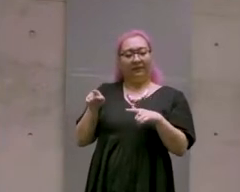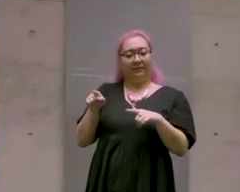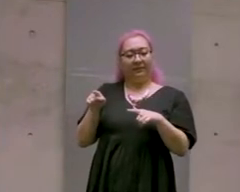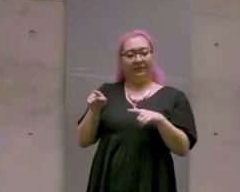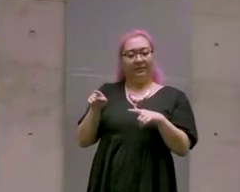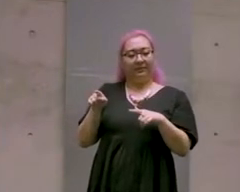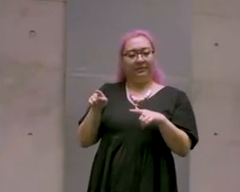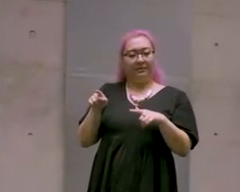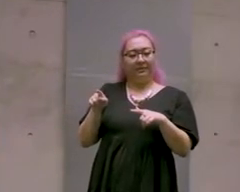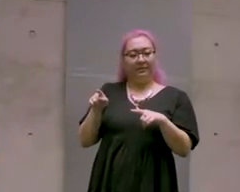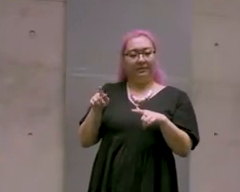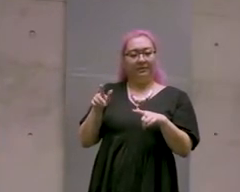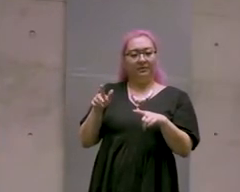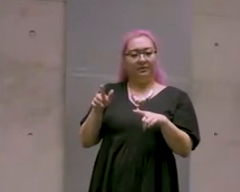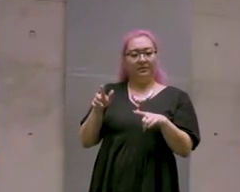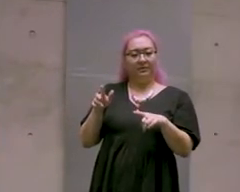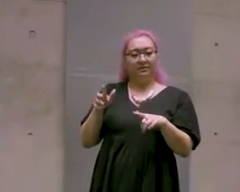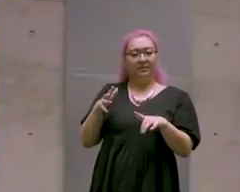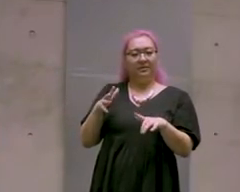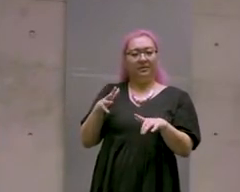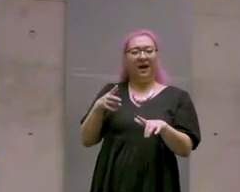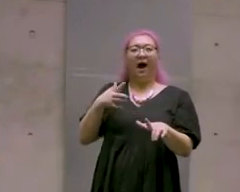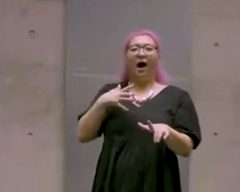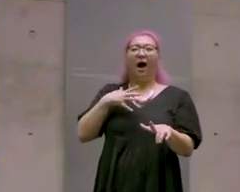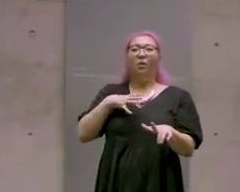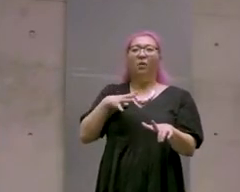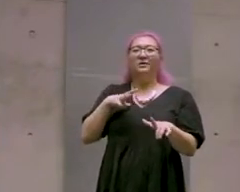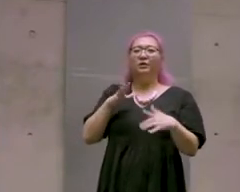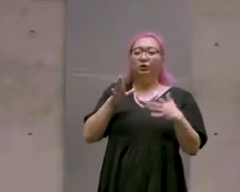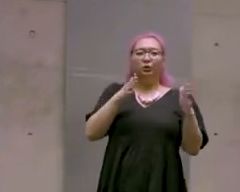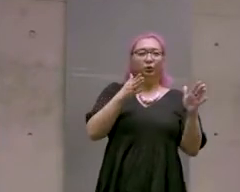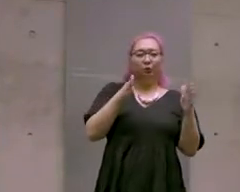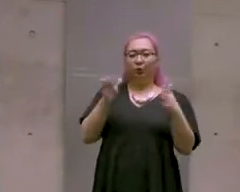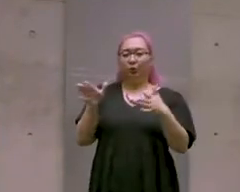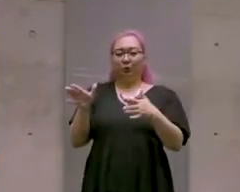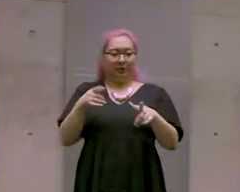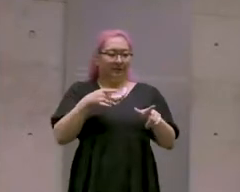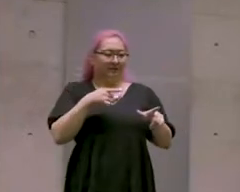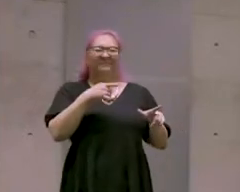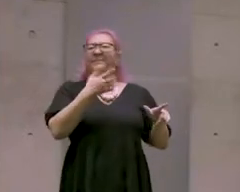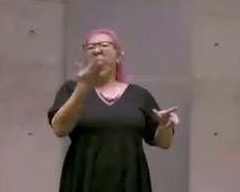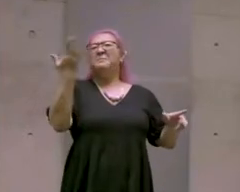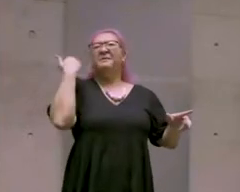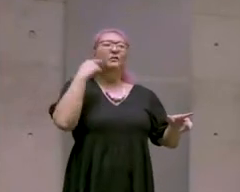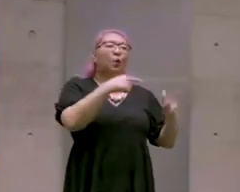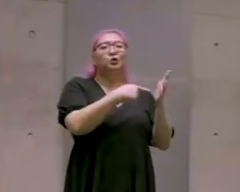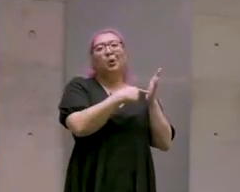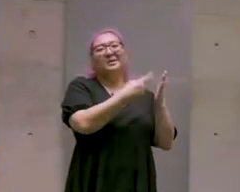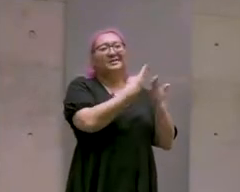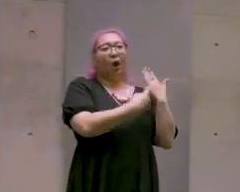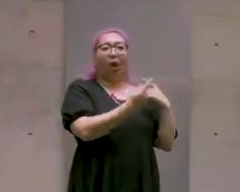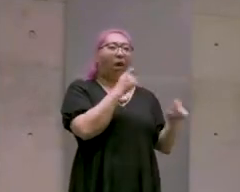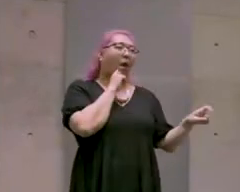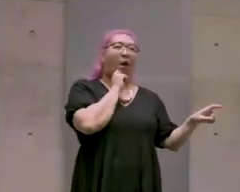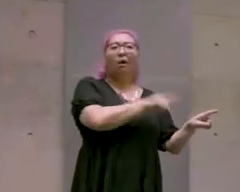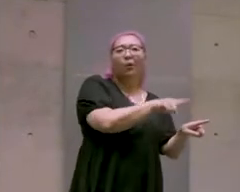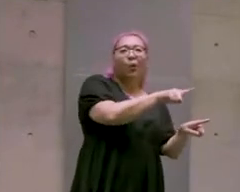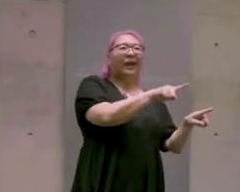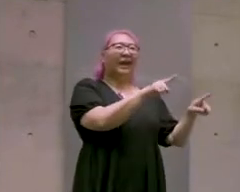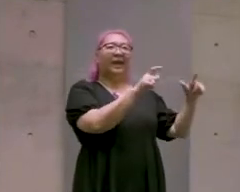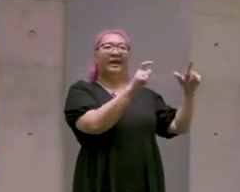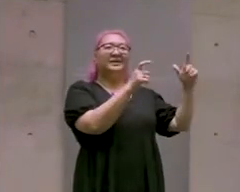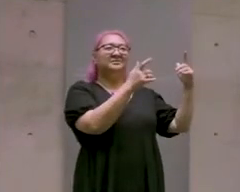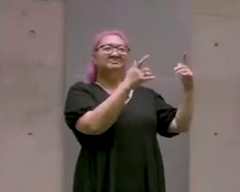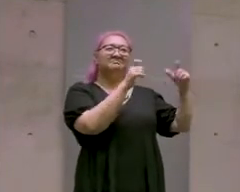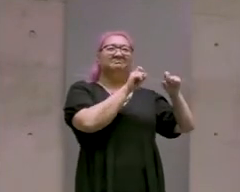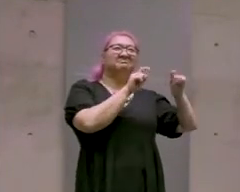move on from that kind of 20-something need for attention towards building something. Volume was a game that was